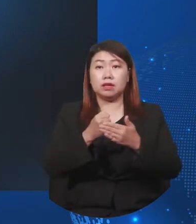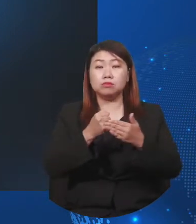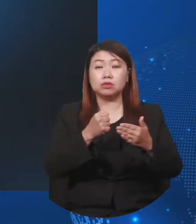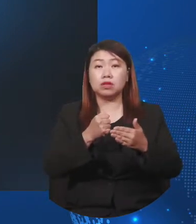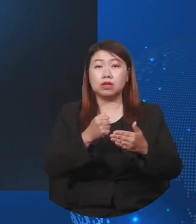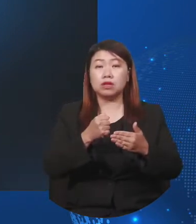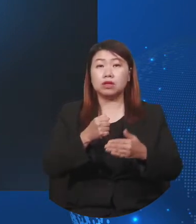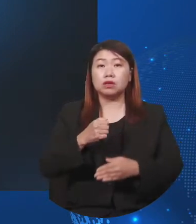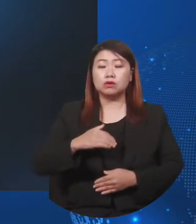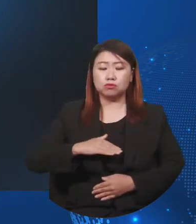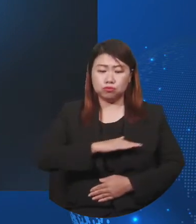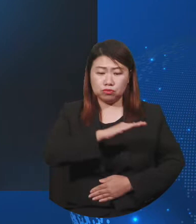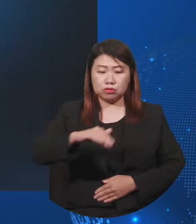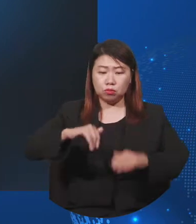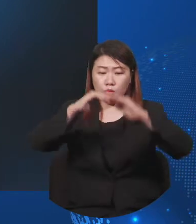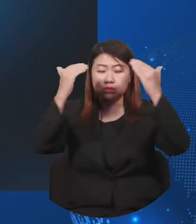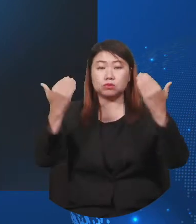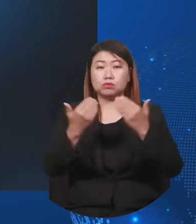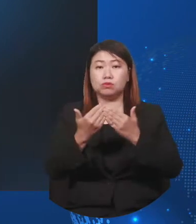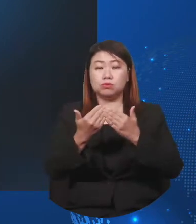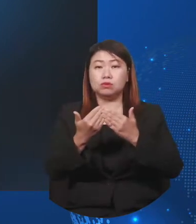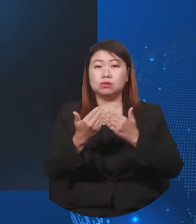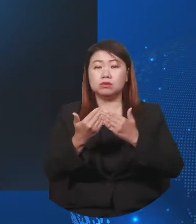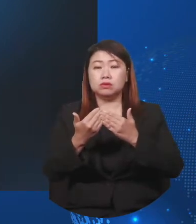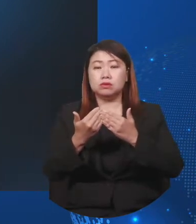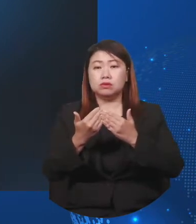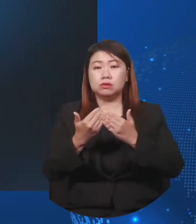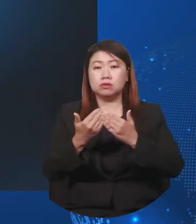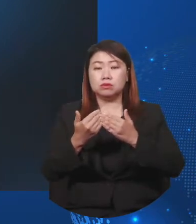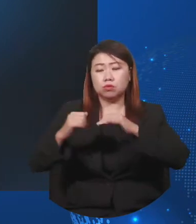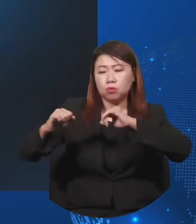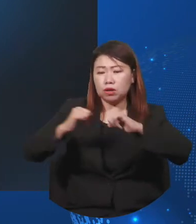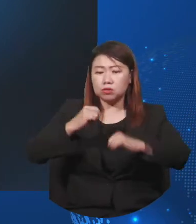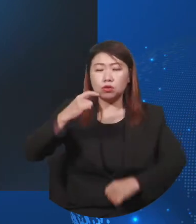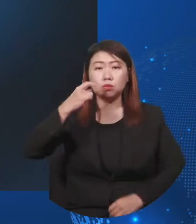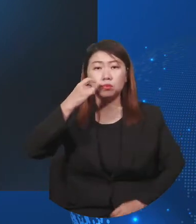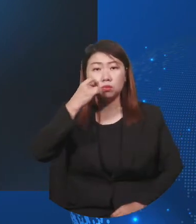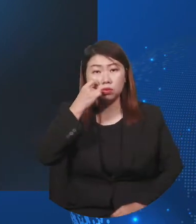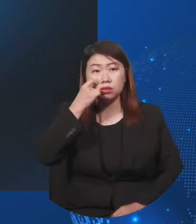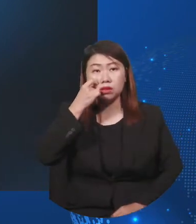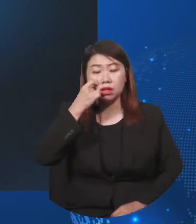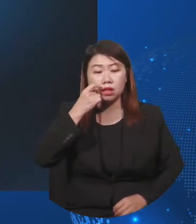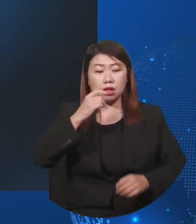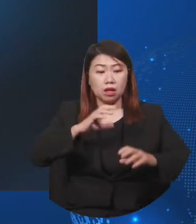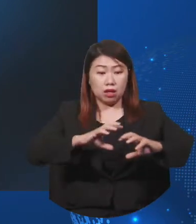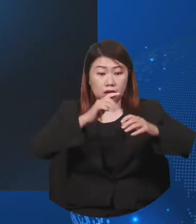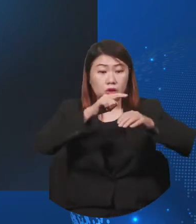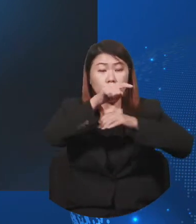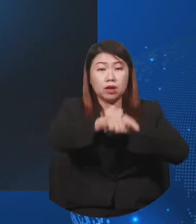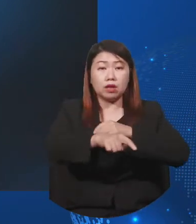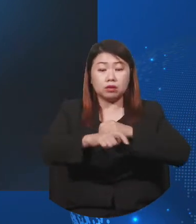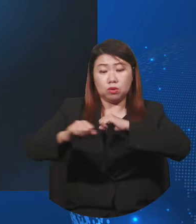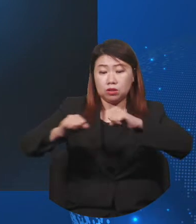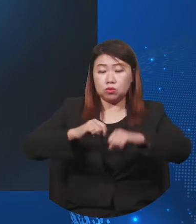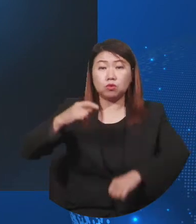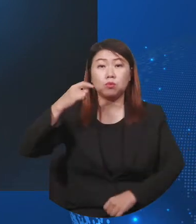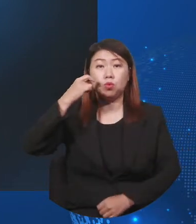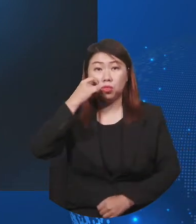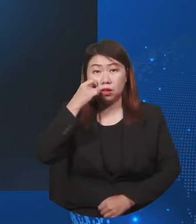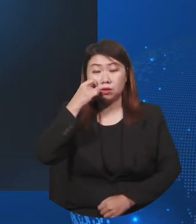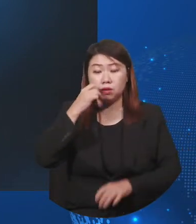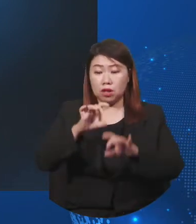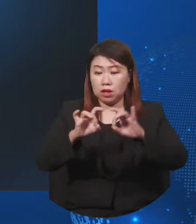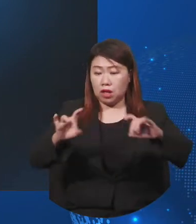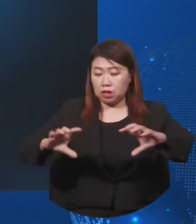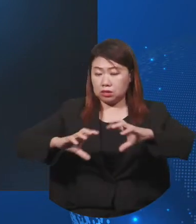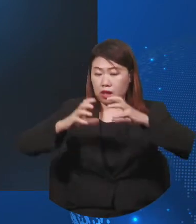tied to responding to the crisis domestically, much needed medical supplies have arrived from the global south to